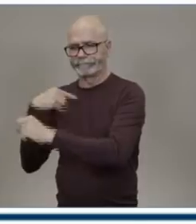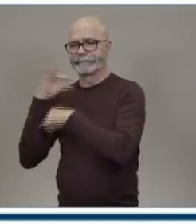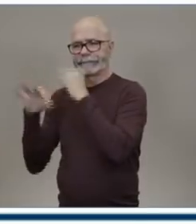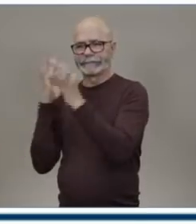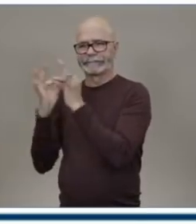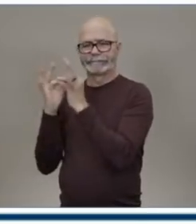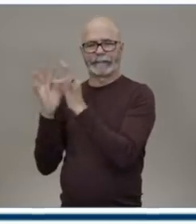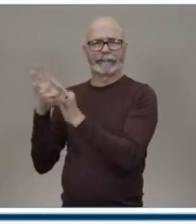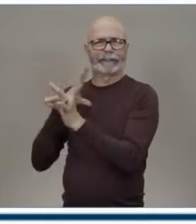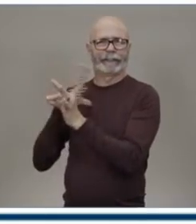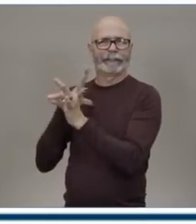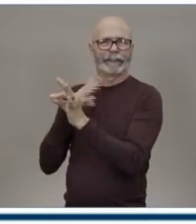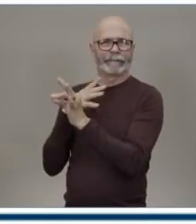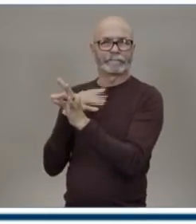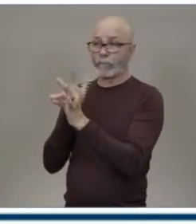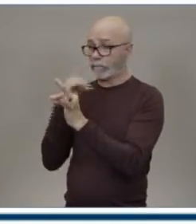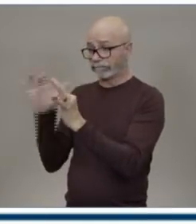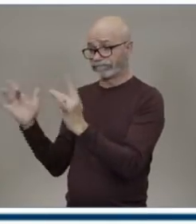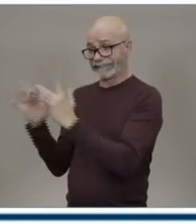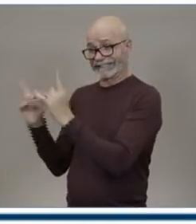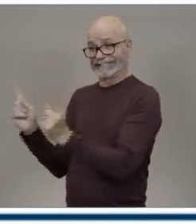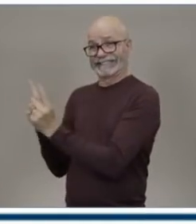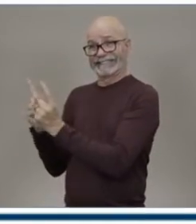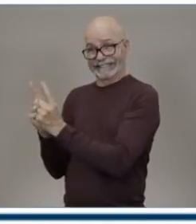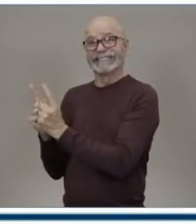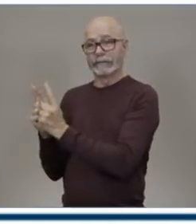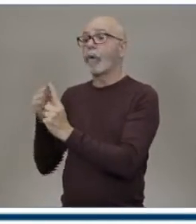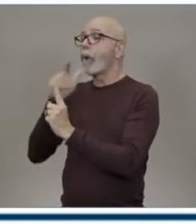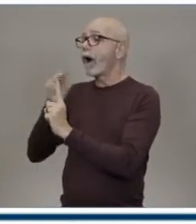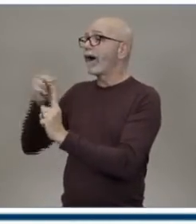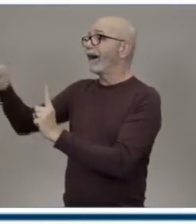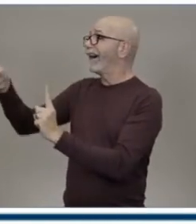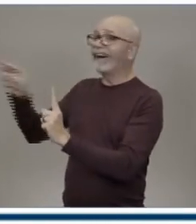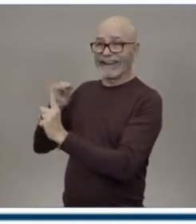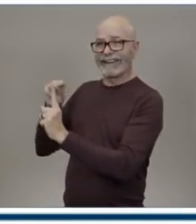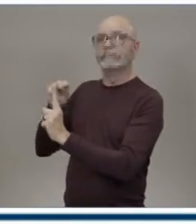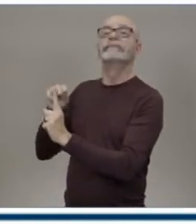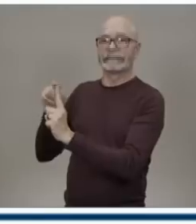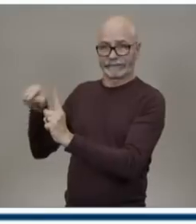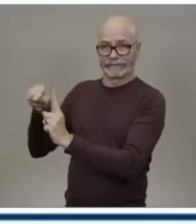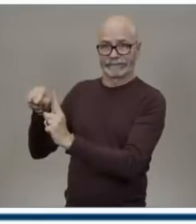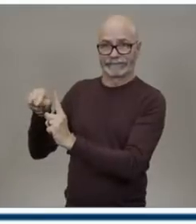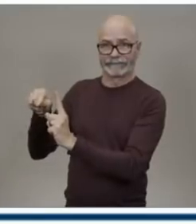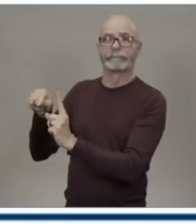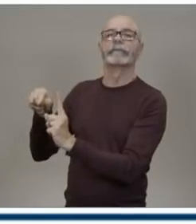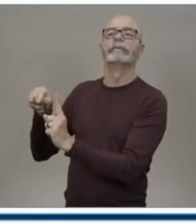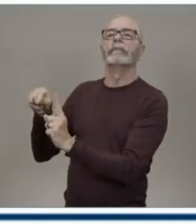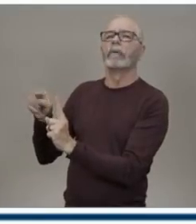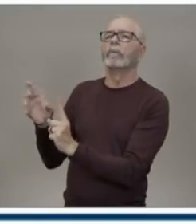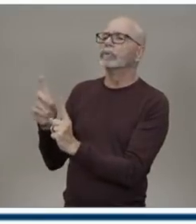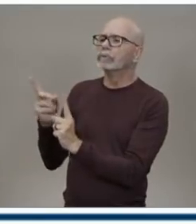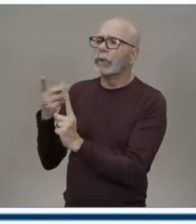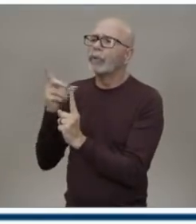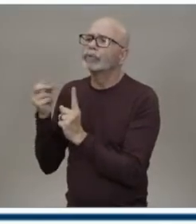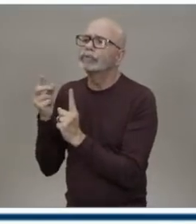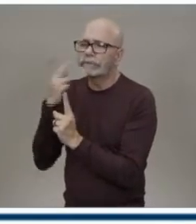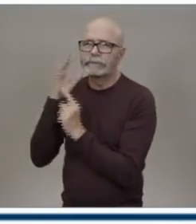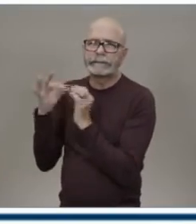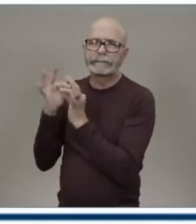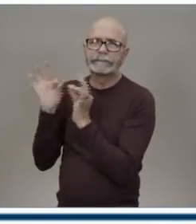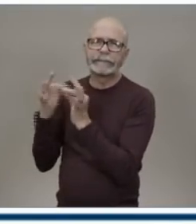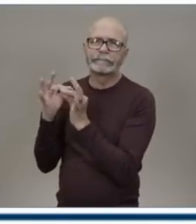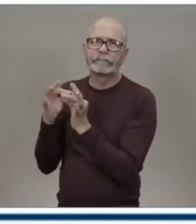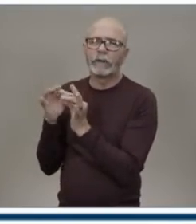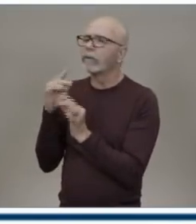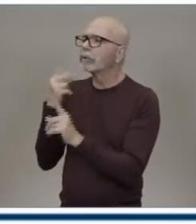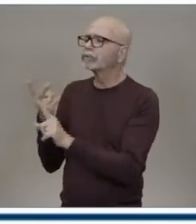contacts are testing positive. So once we then follow them up as a case, then we always look at where were they 48 hours before they